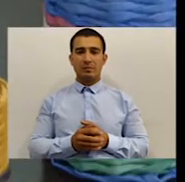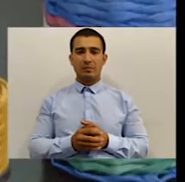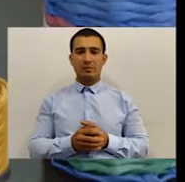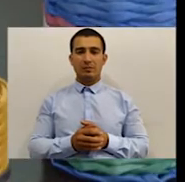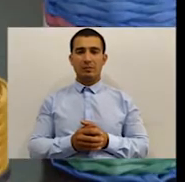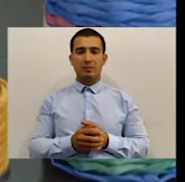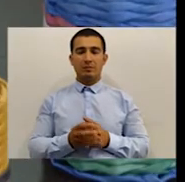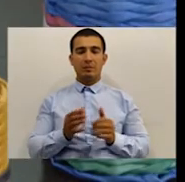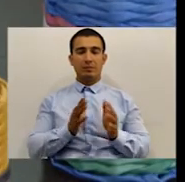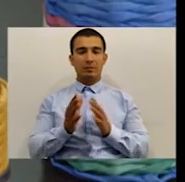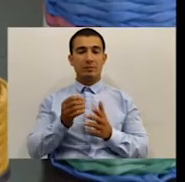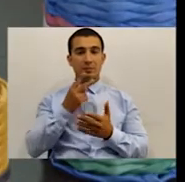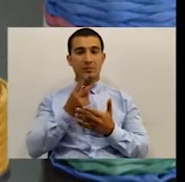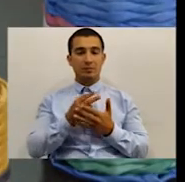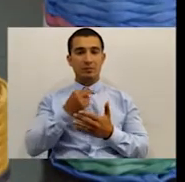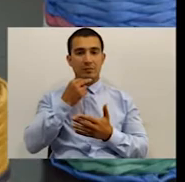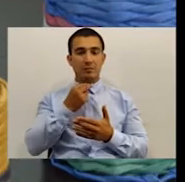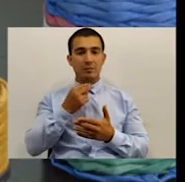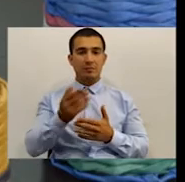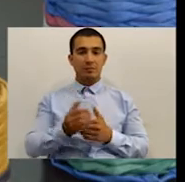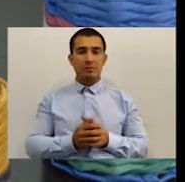Yana bir taxlaymiz.